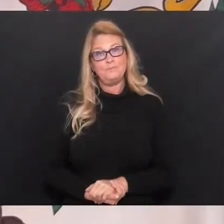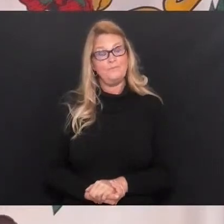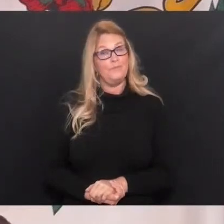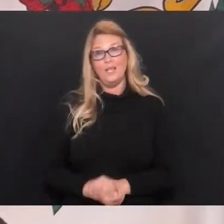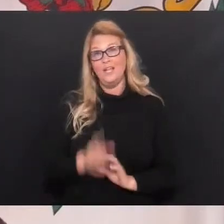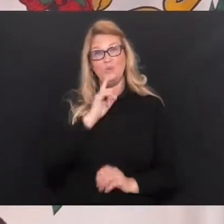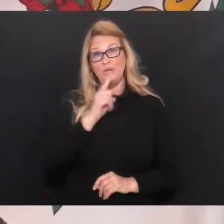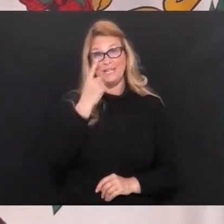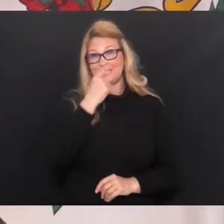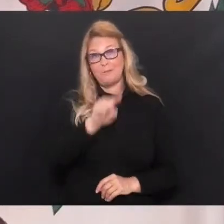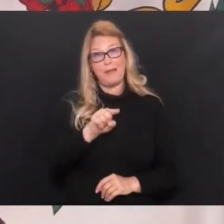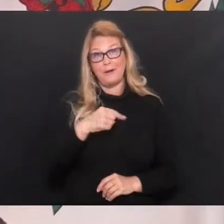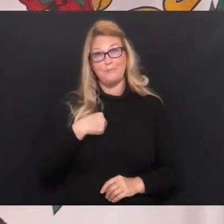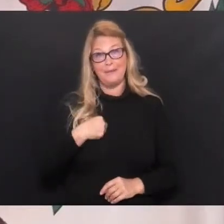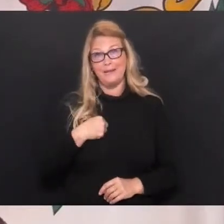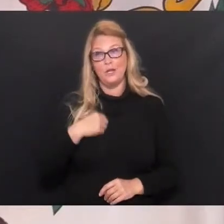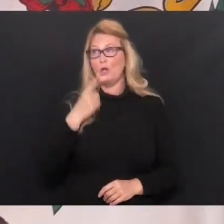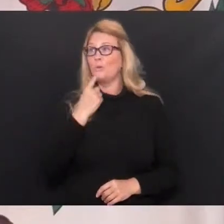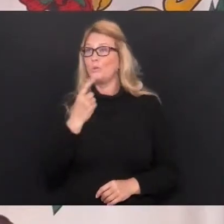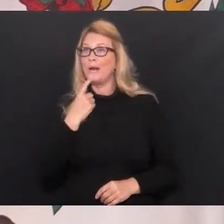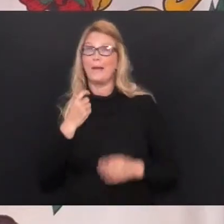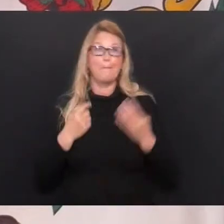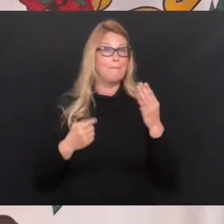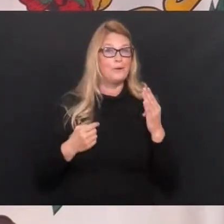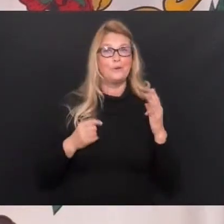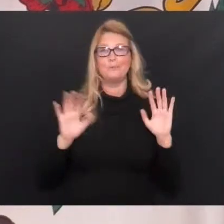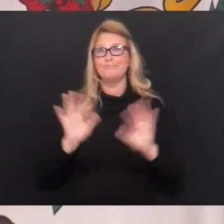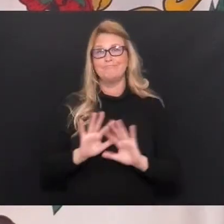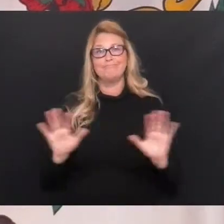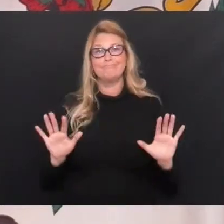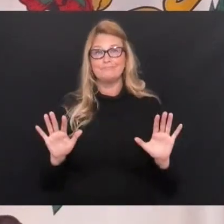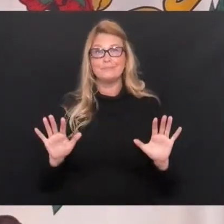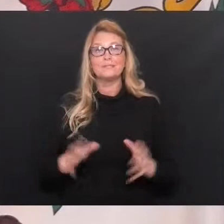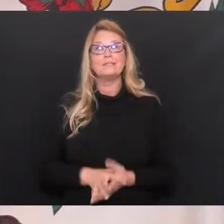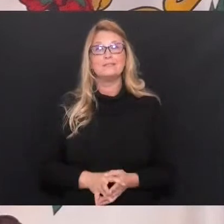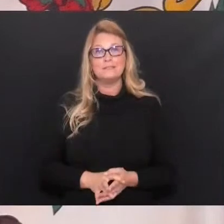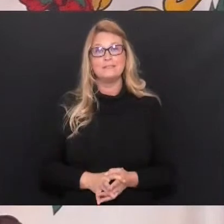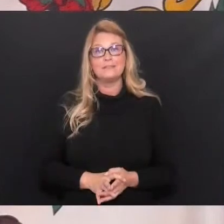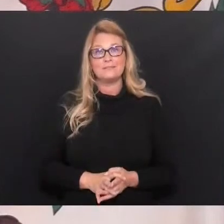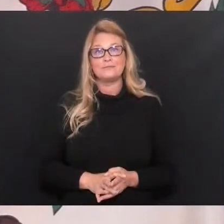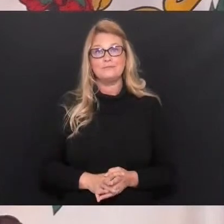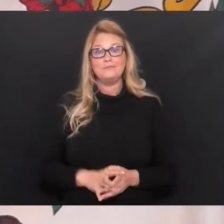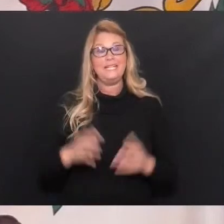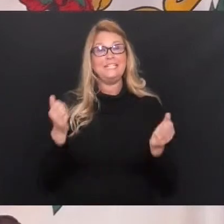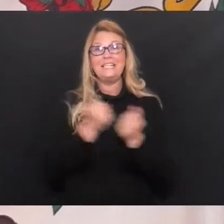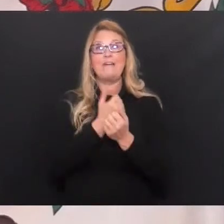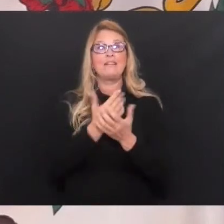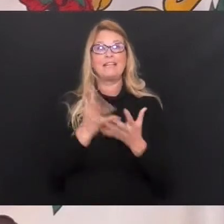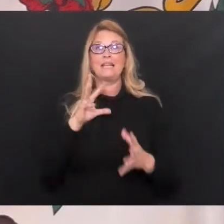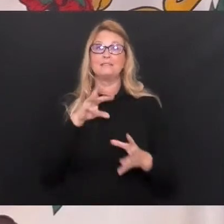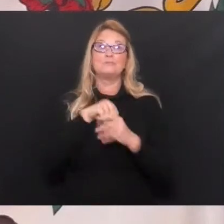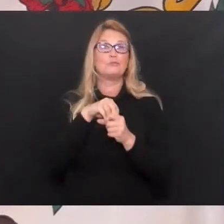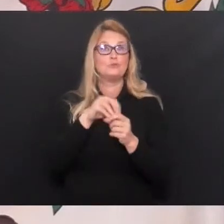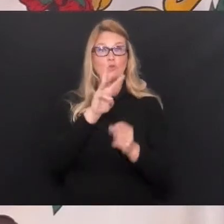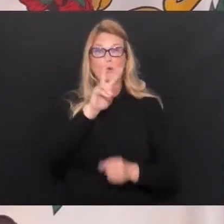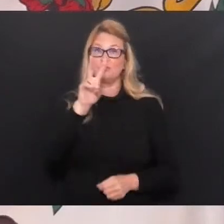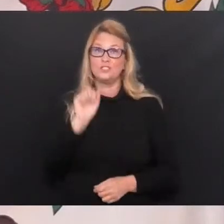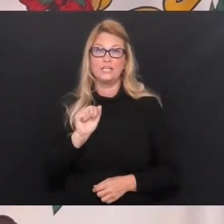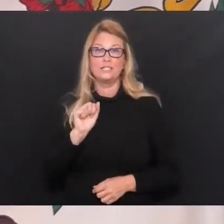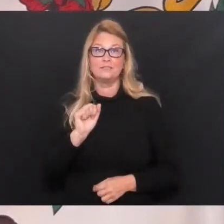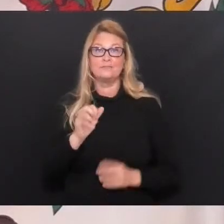matter to me about the red and the blue. All that matters to me is all about West Virginia, all about our